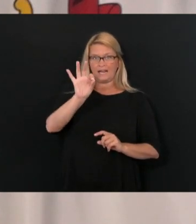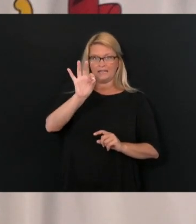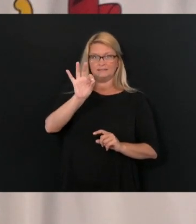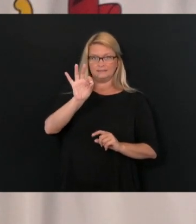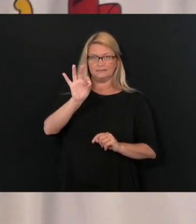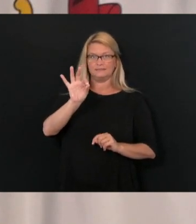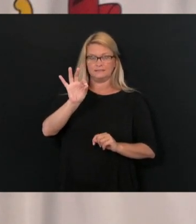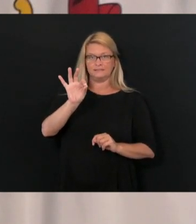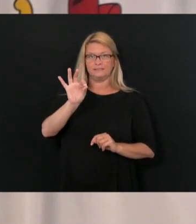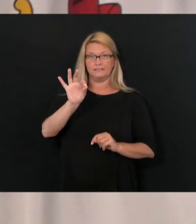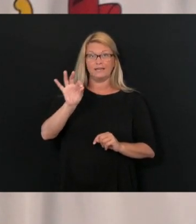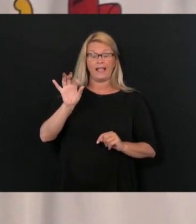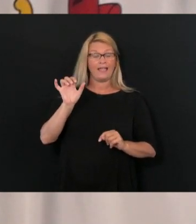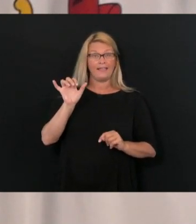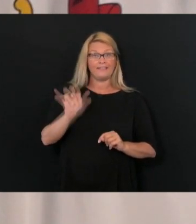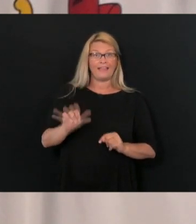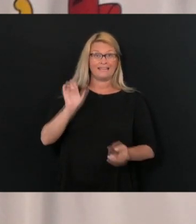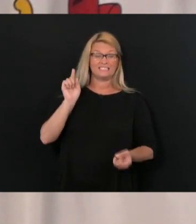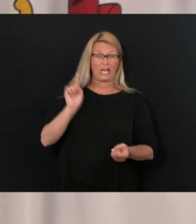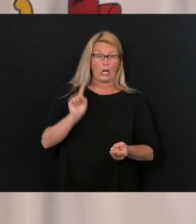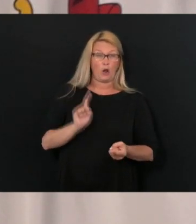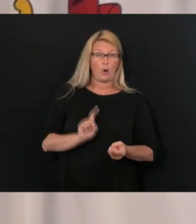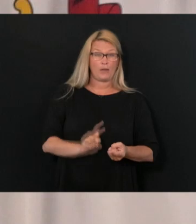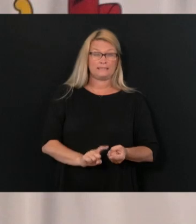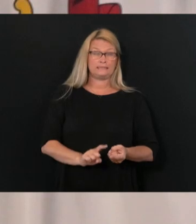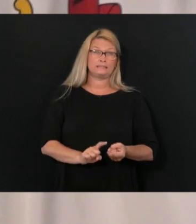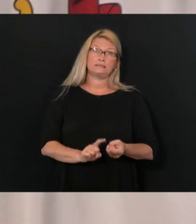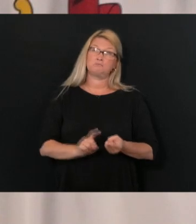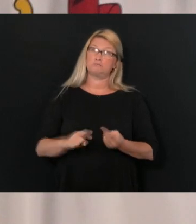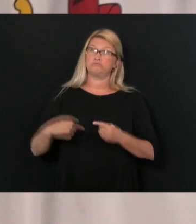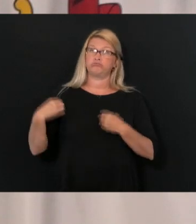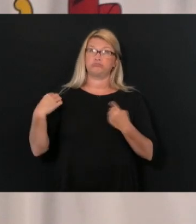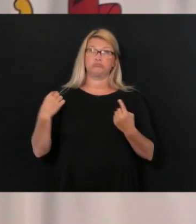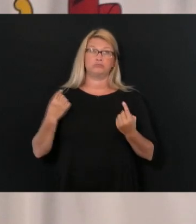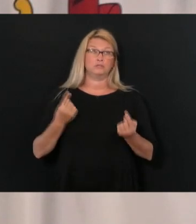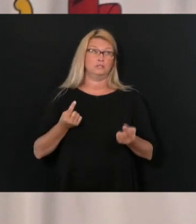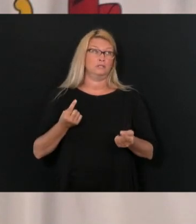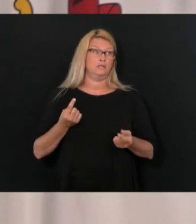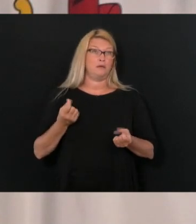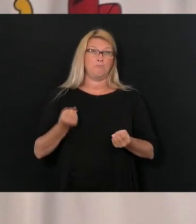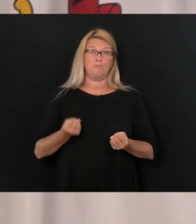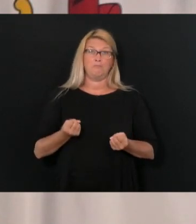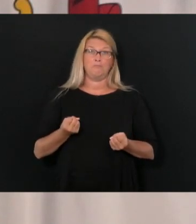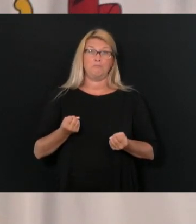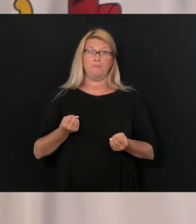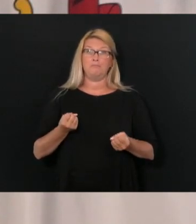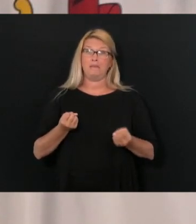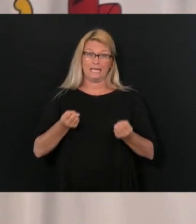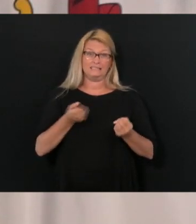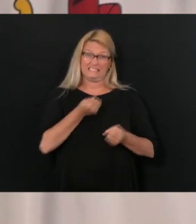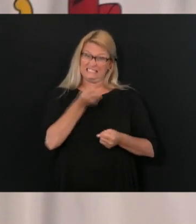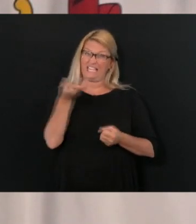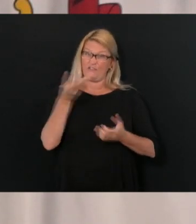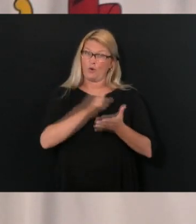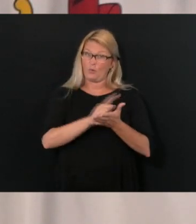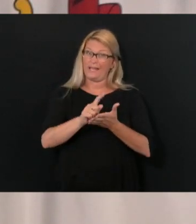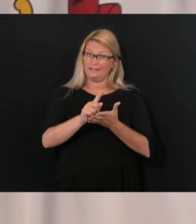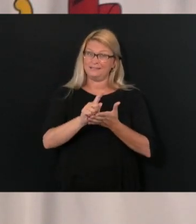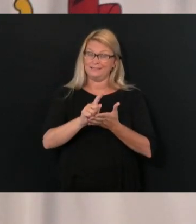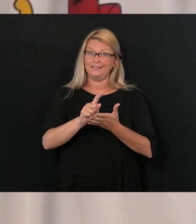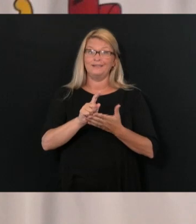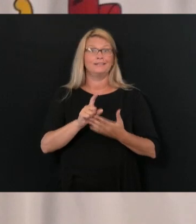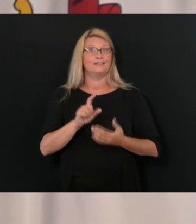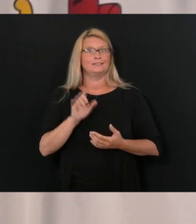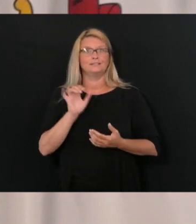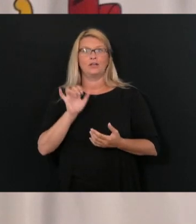today. That's the lowest it's been for several days, if not weeks. And that